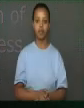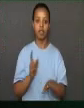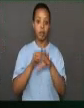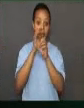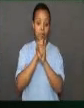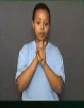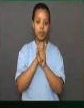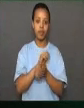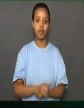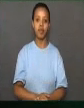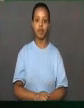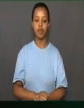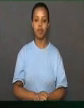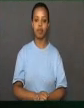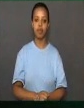Time's up.